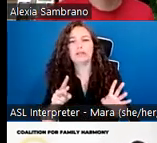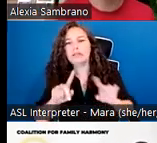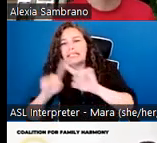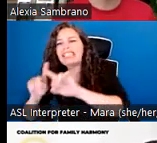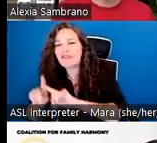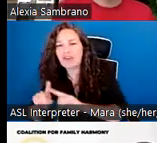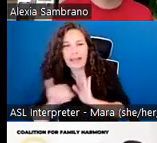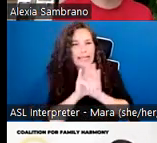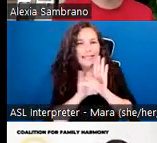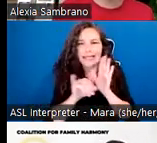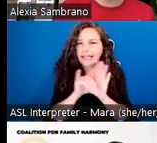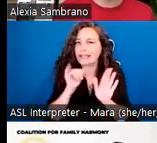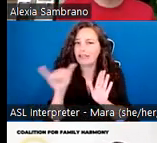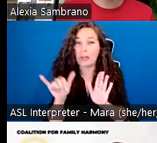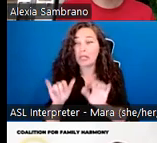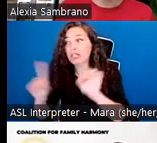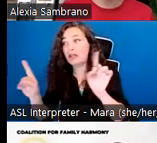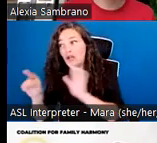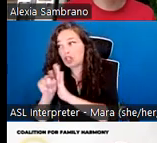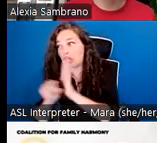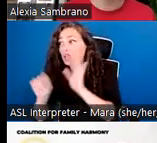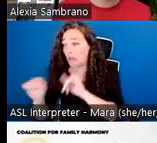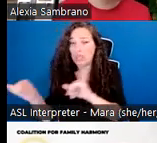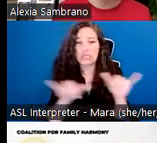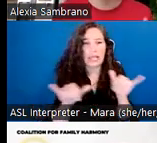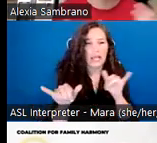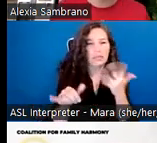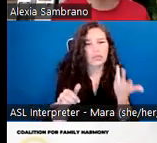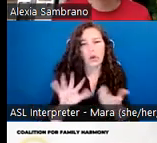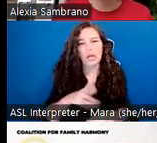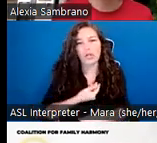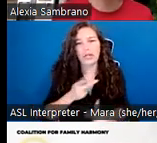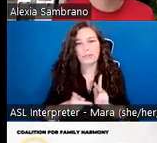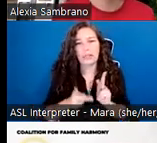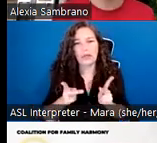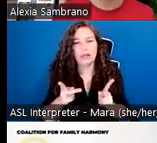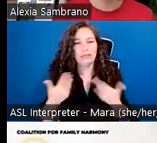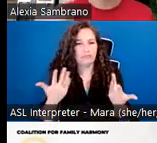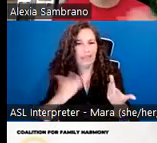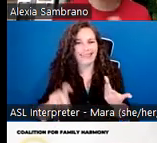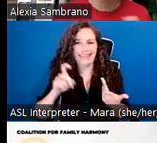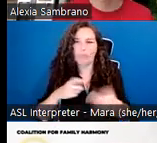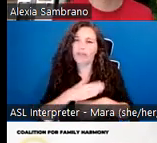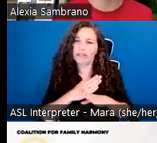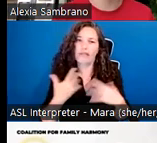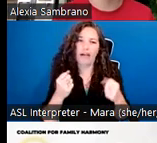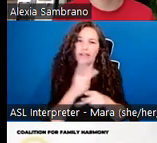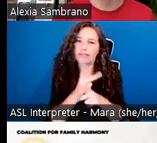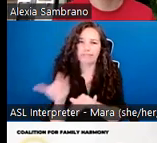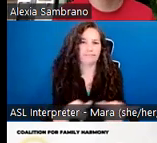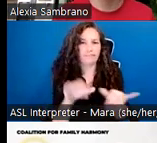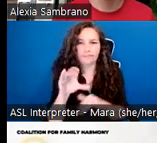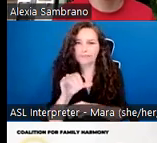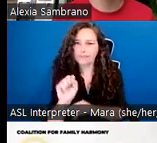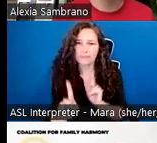own. Trans people need preventative healthcare screenings as well as cisgender folks. Trans folks are also at risk of HIV and